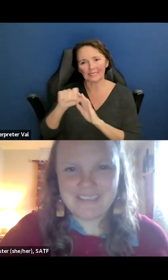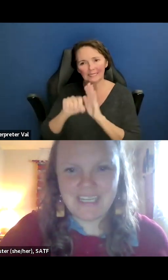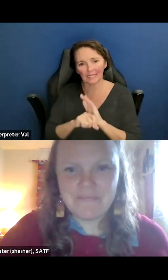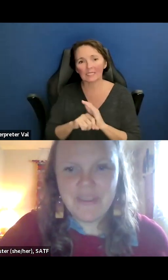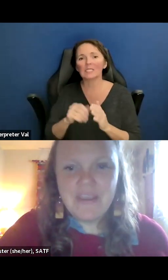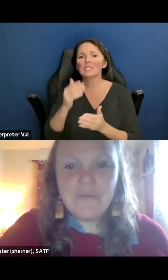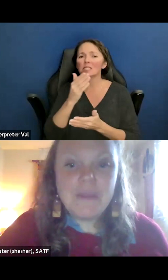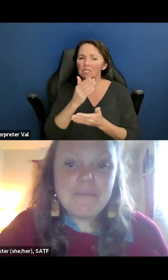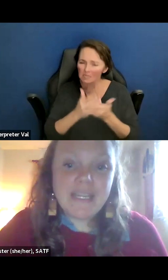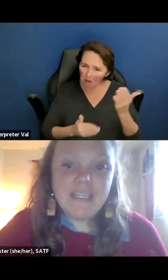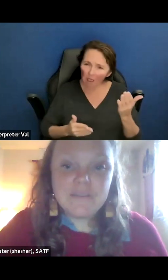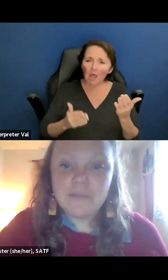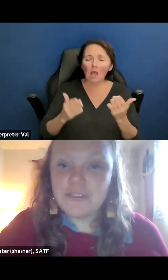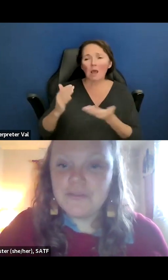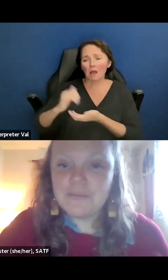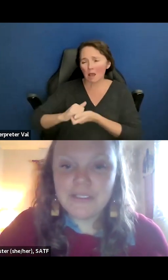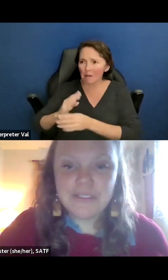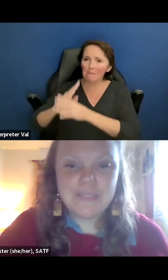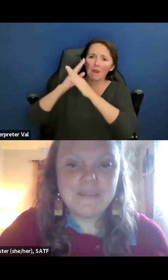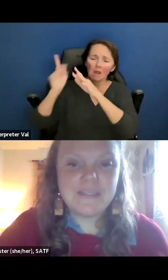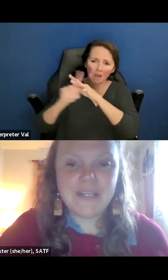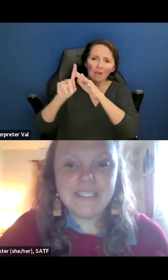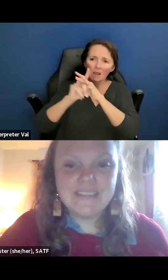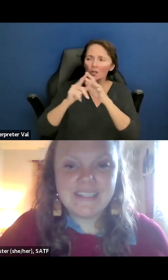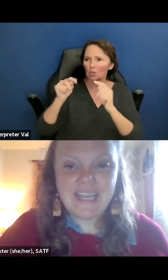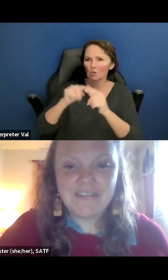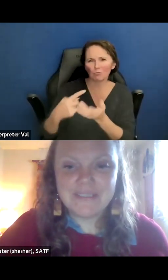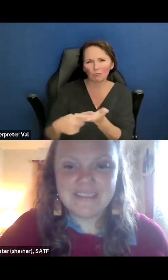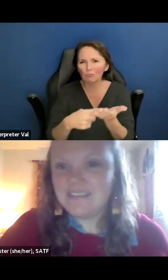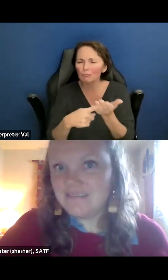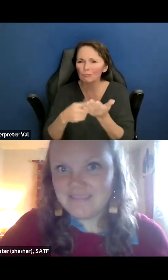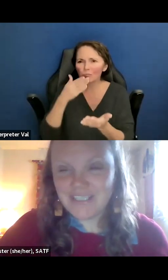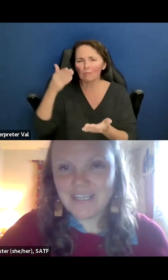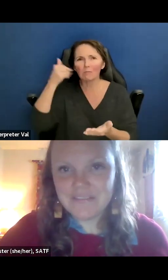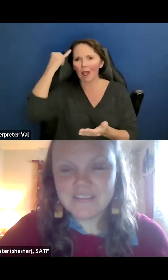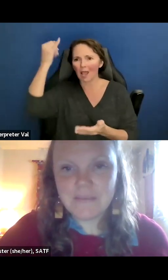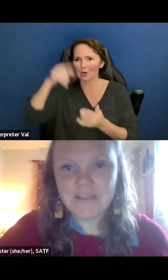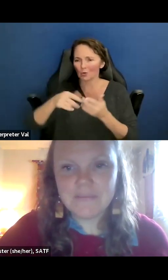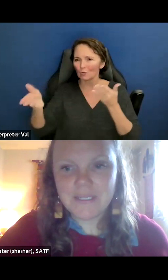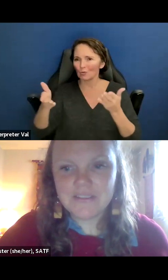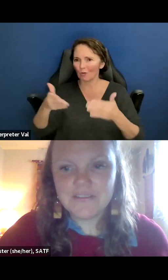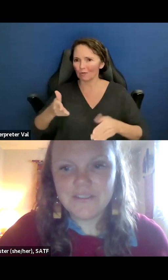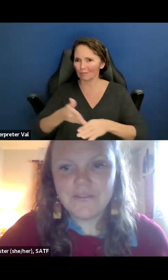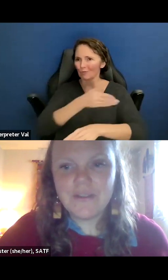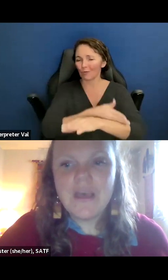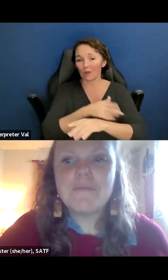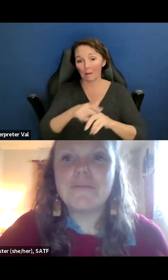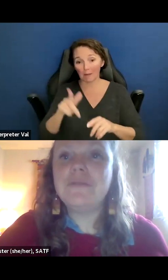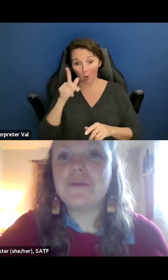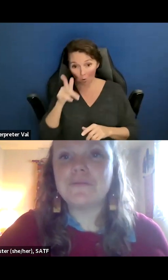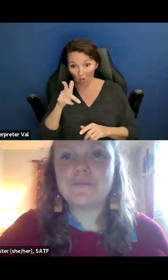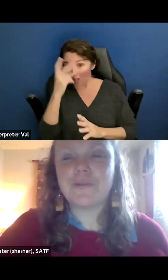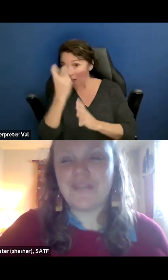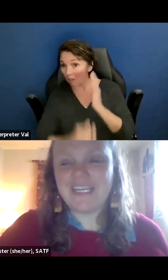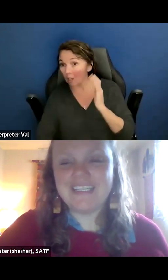throughout the state. We might troubleshoot some partnerships and barriers that have arisen in our efforts to better serve youth, but